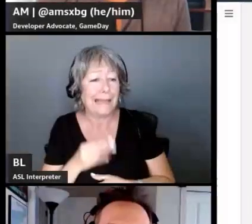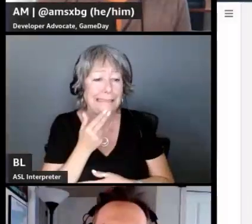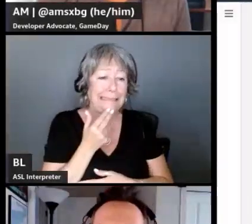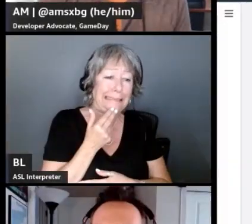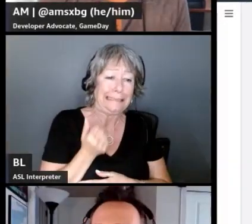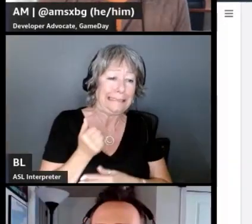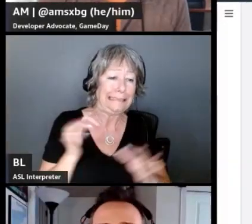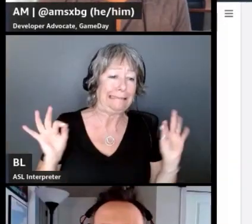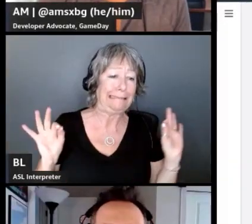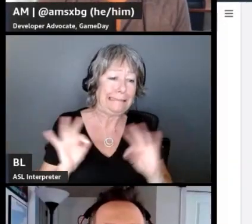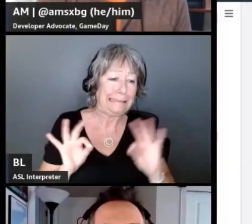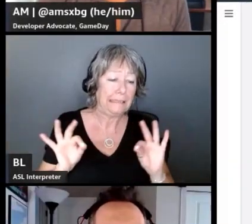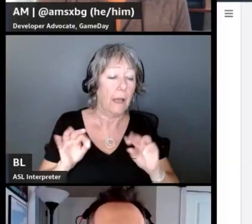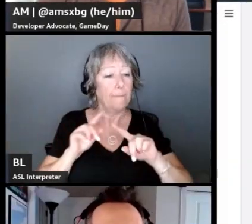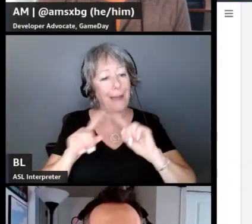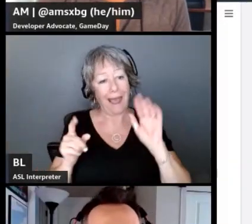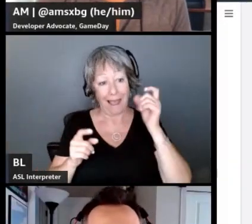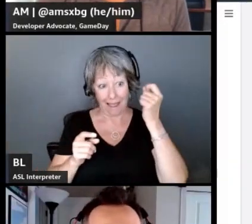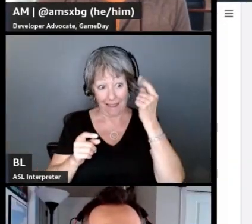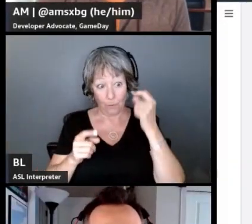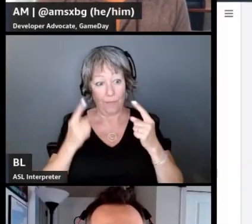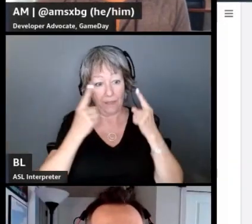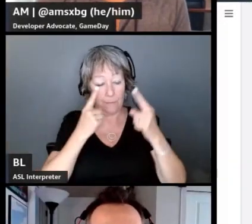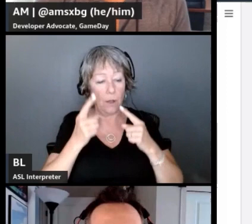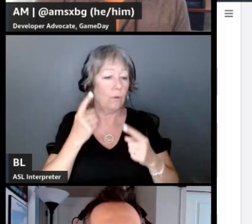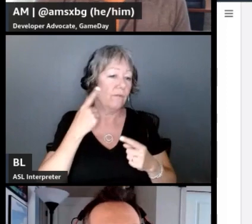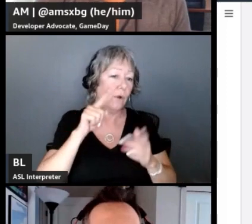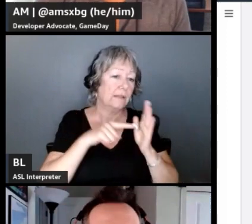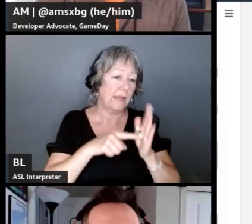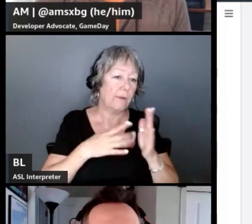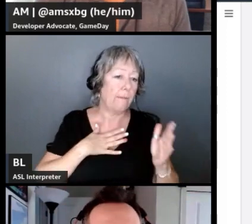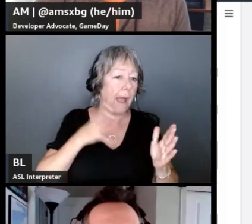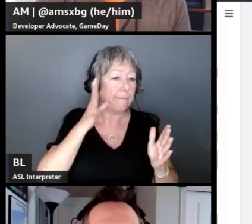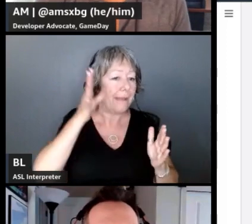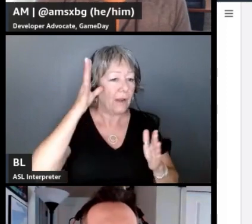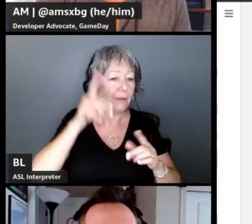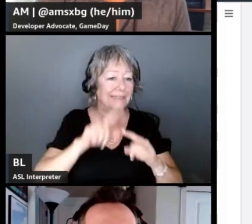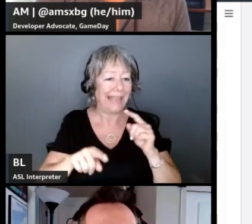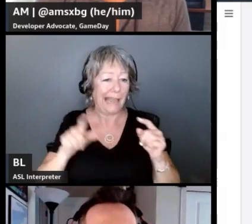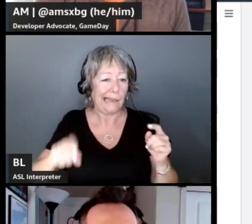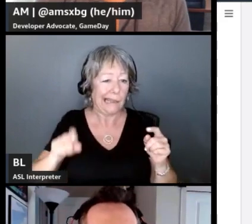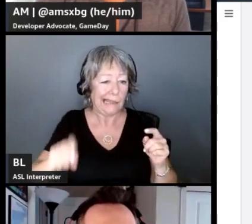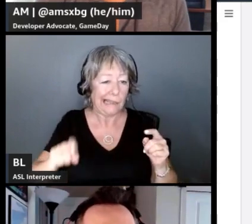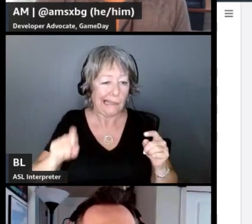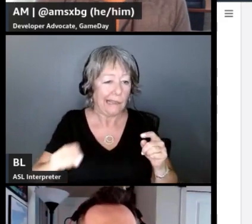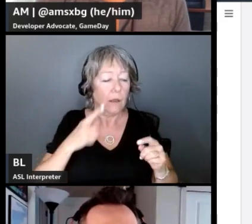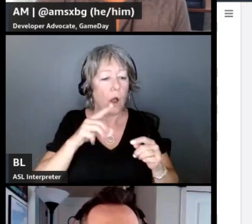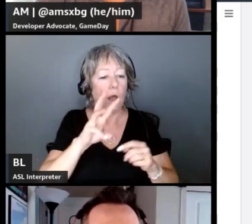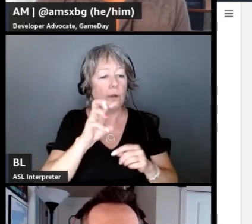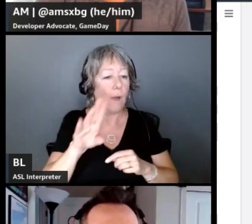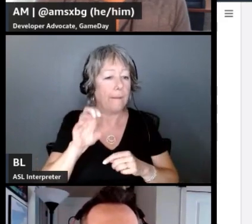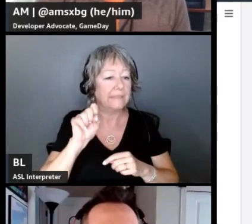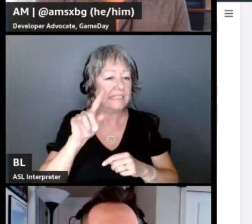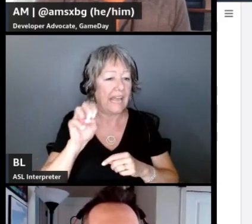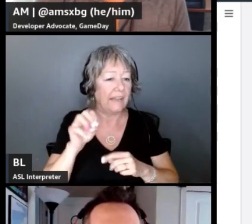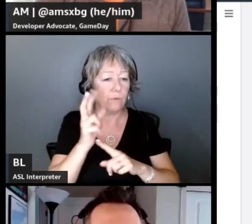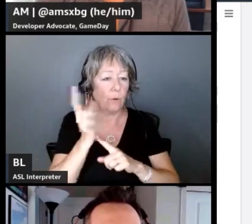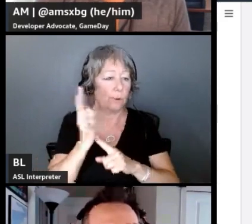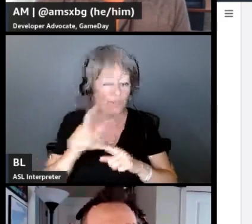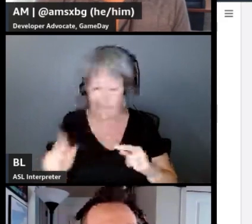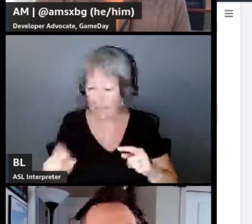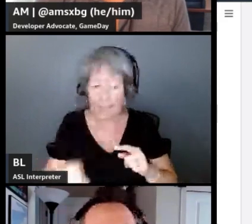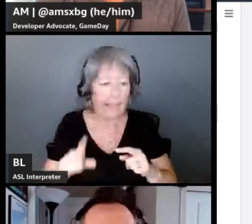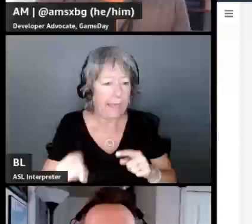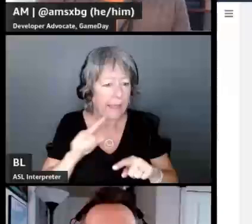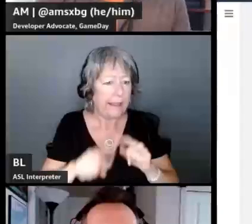you think about it, and like my parents can't get on, some website for 3 minutes, they freak out. And I explained to them, yeah, and